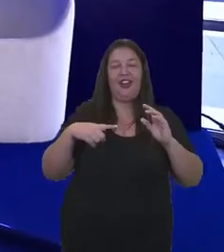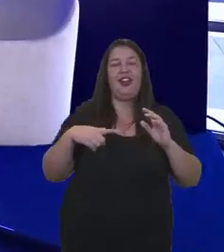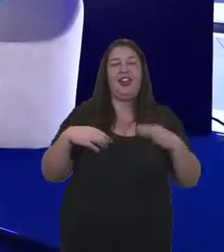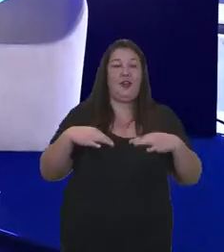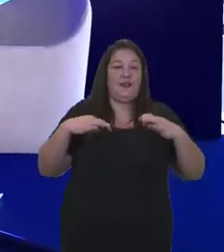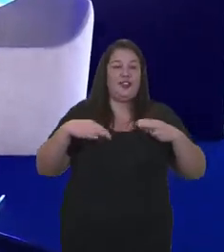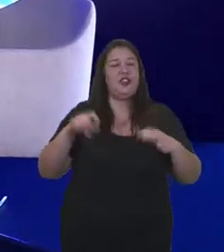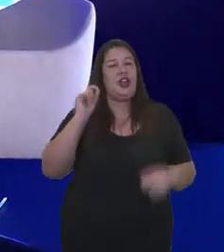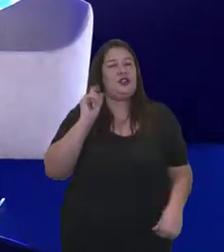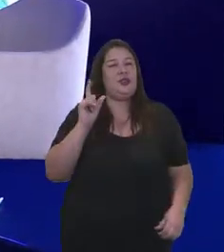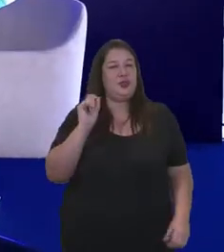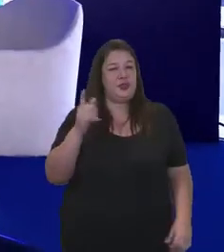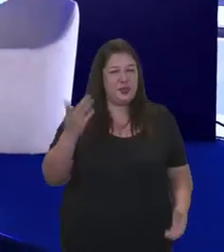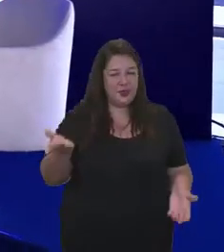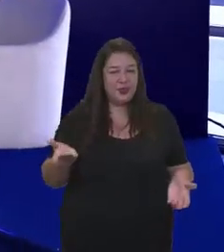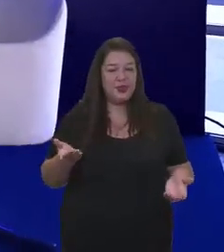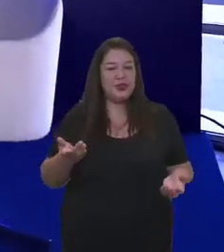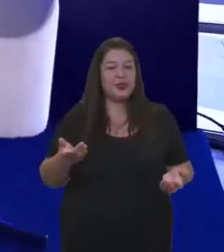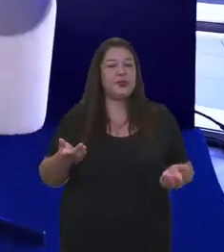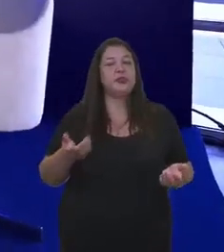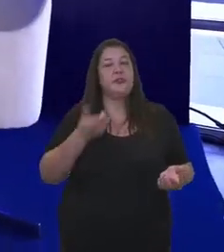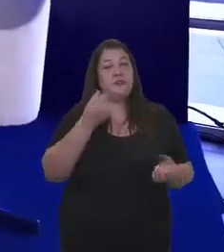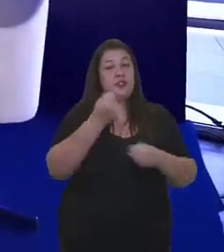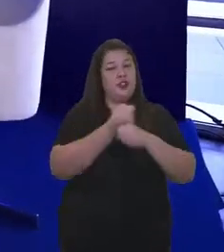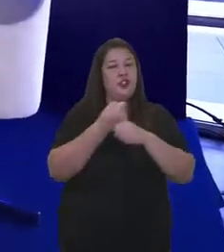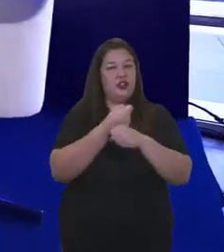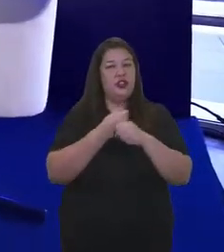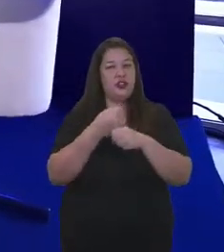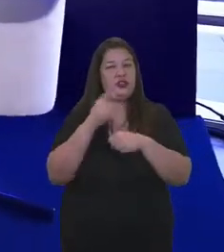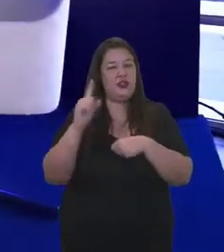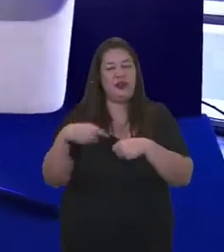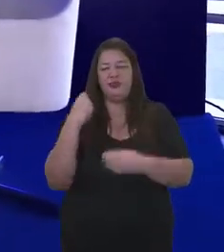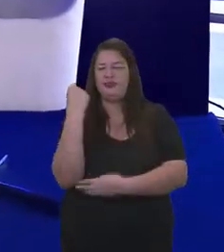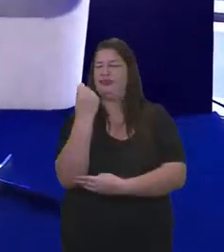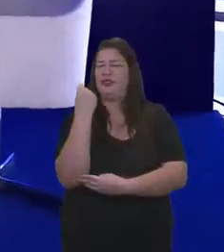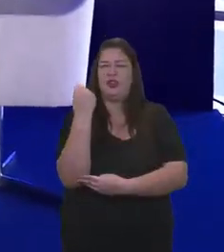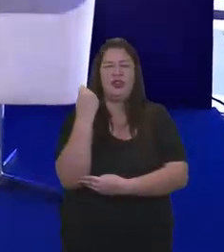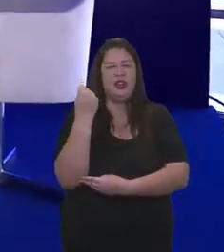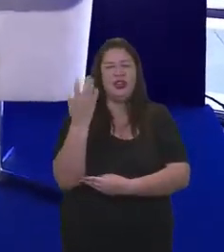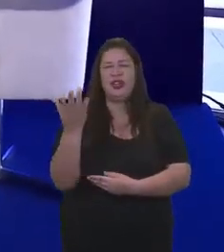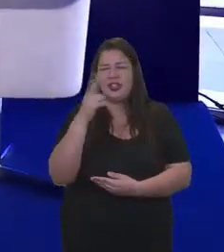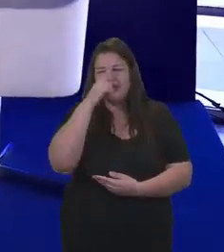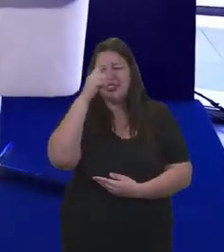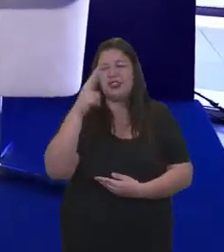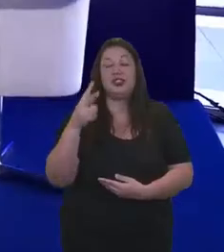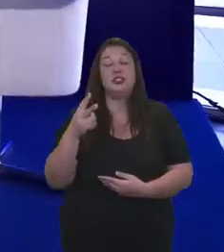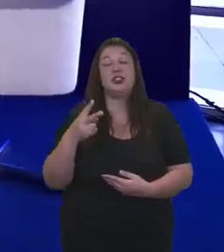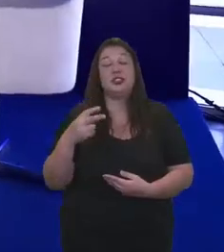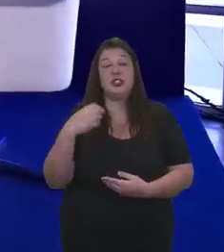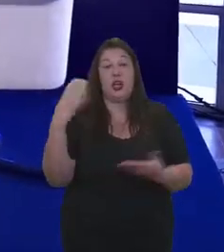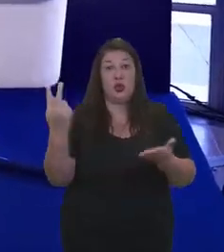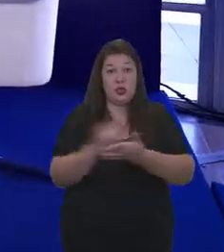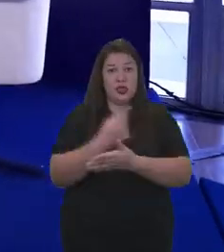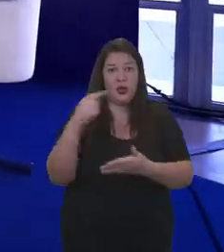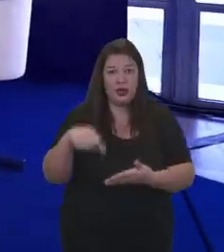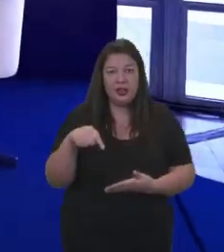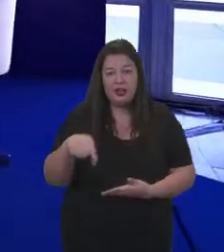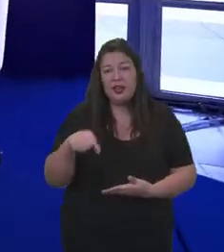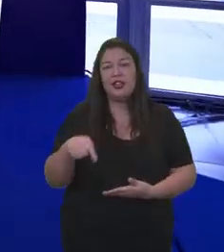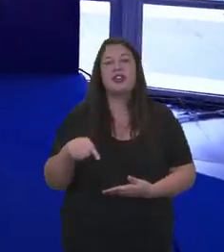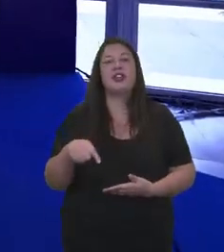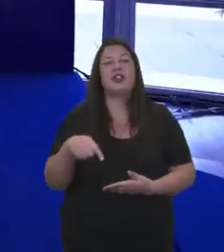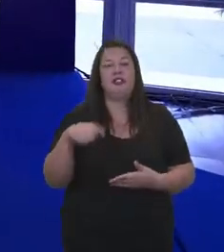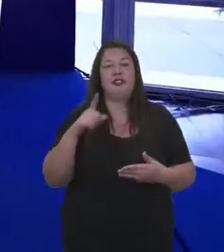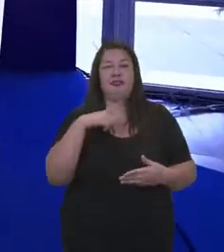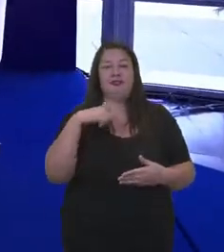never not worn blue in these 20 years. What happened here is very powerful. It's